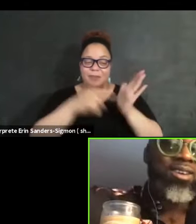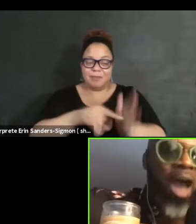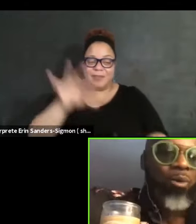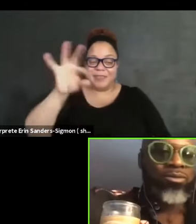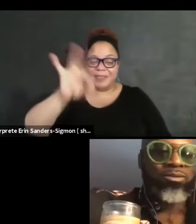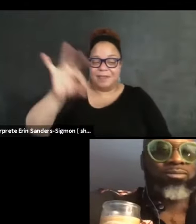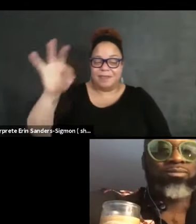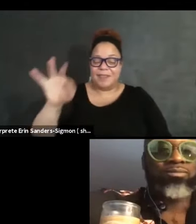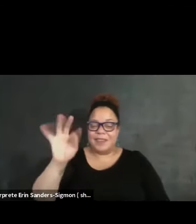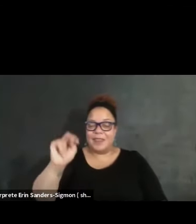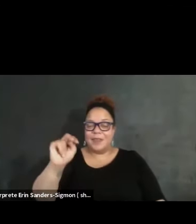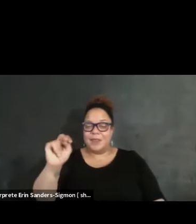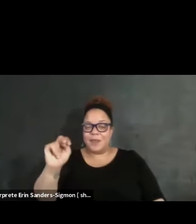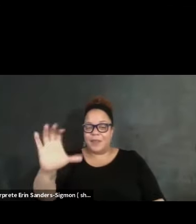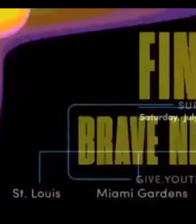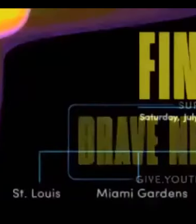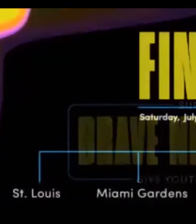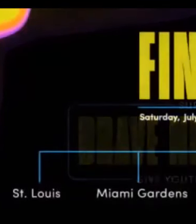Let's go.